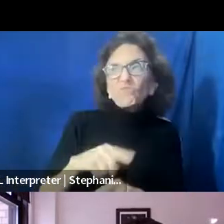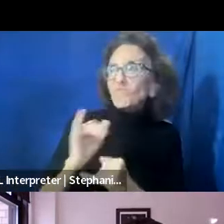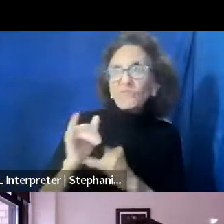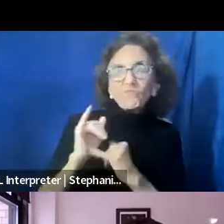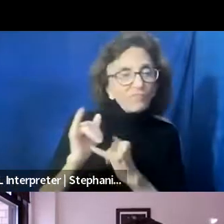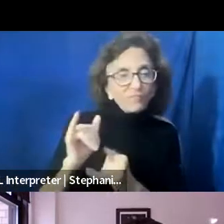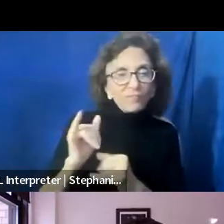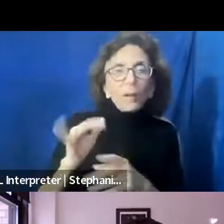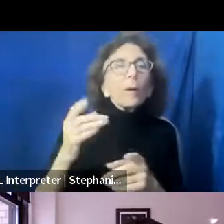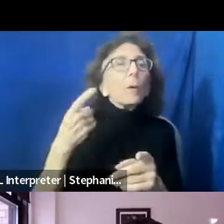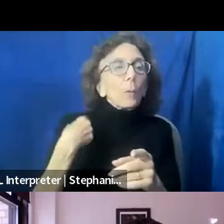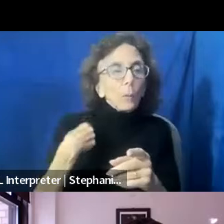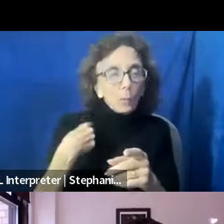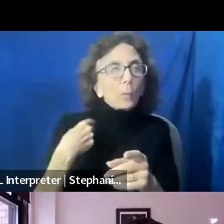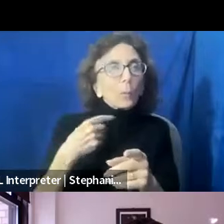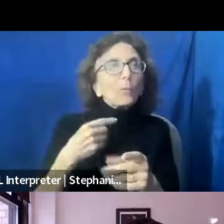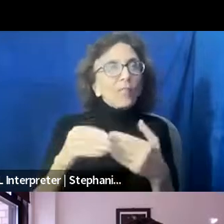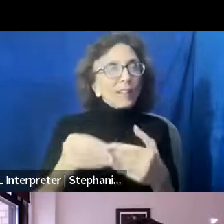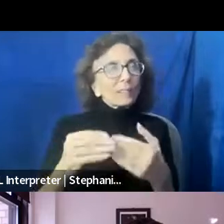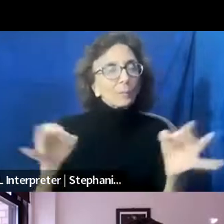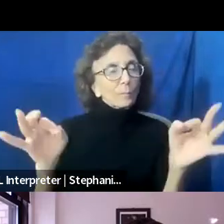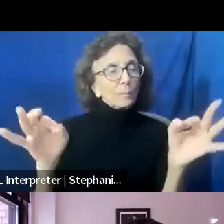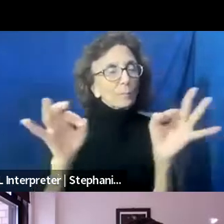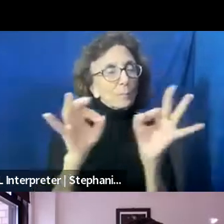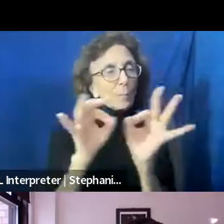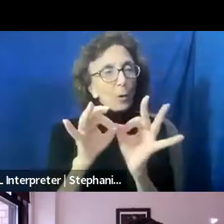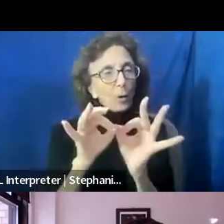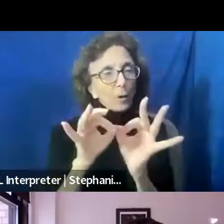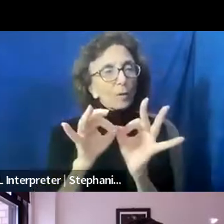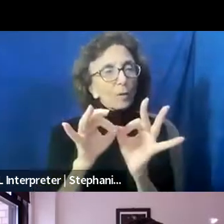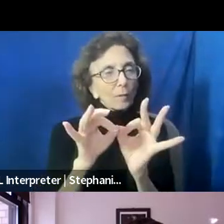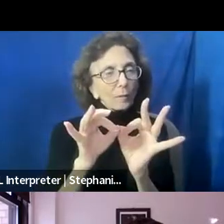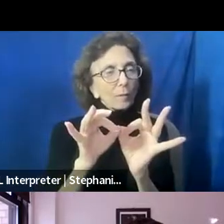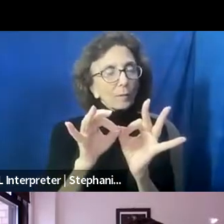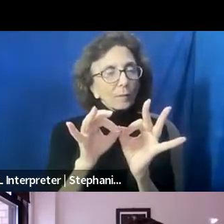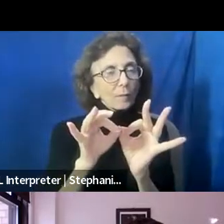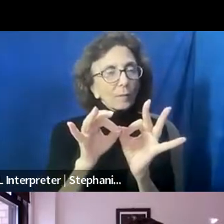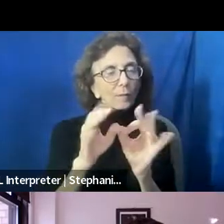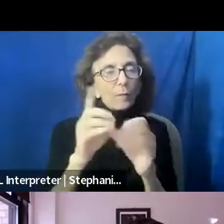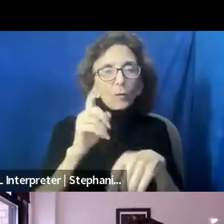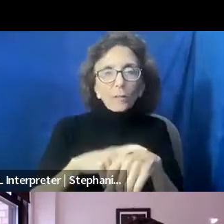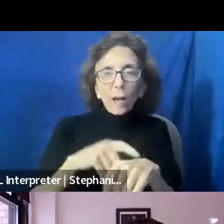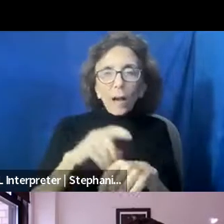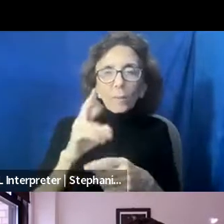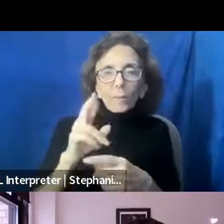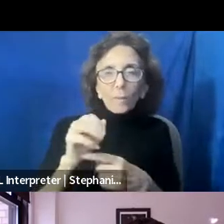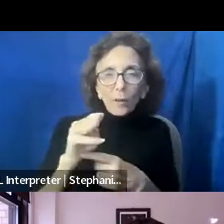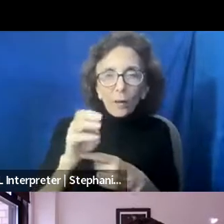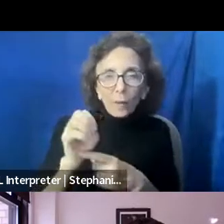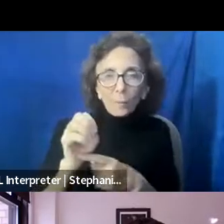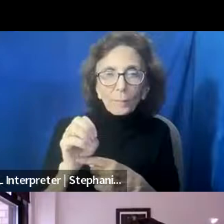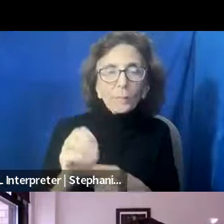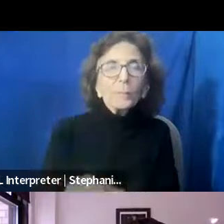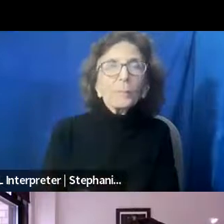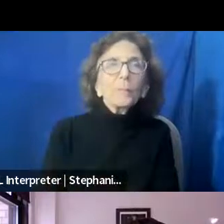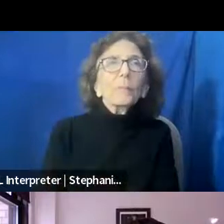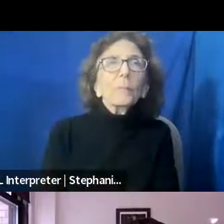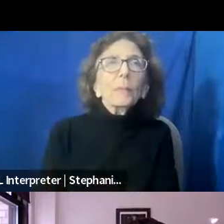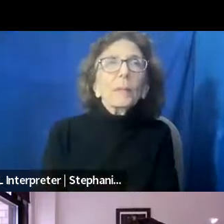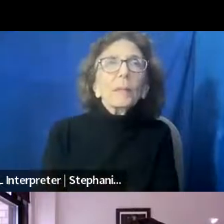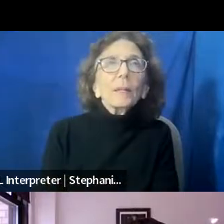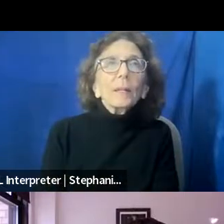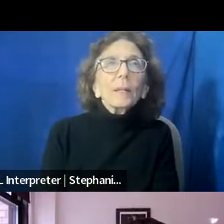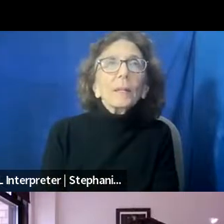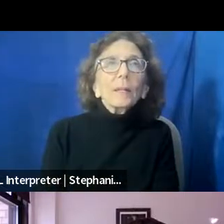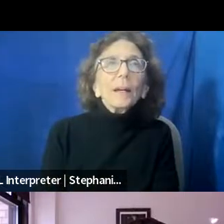and going to be really important in terms of the time frame. And I won't get into this right now